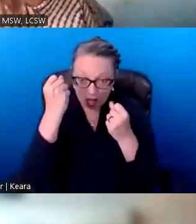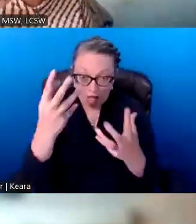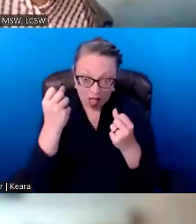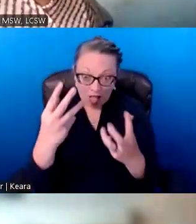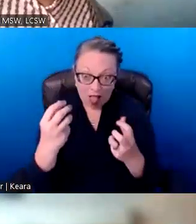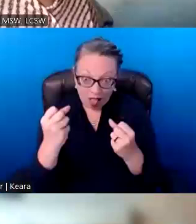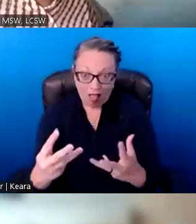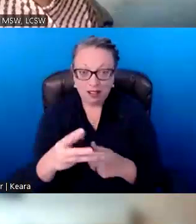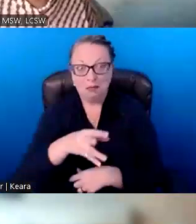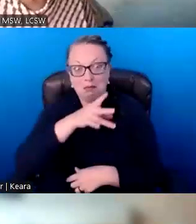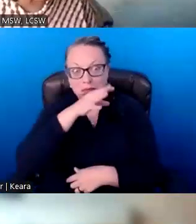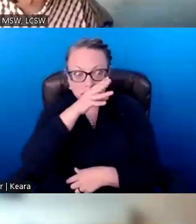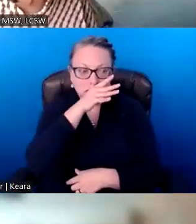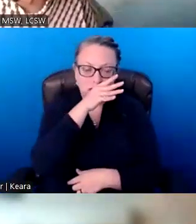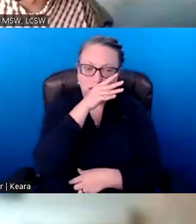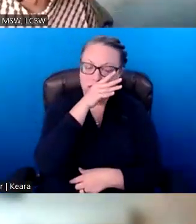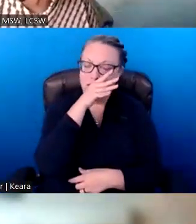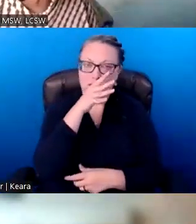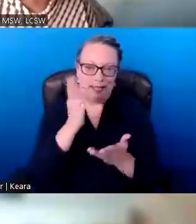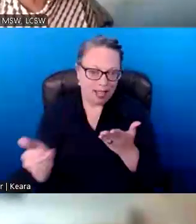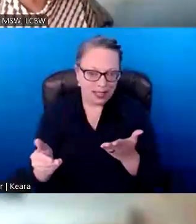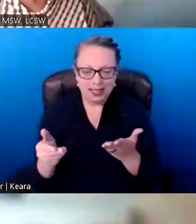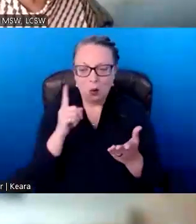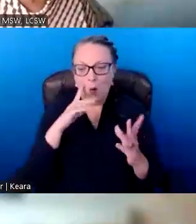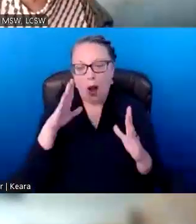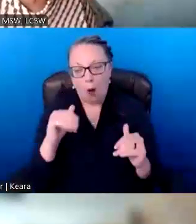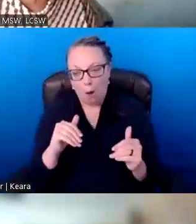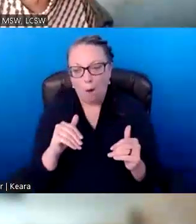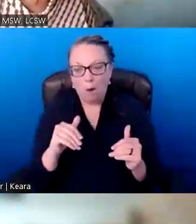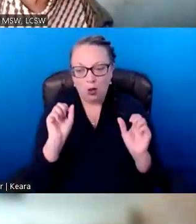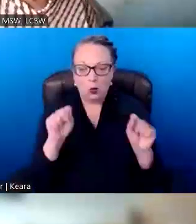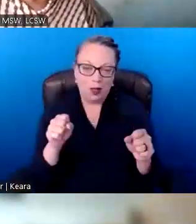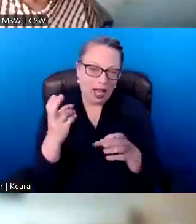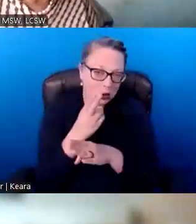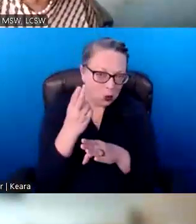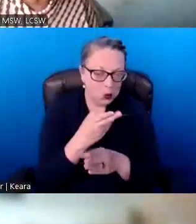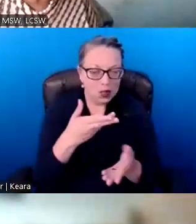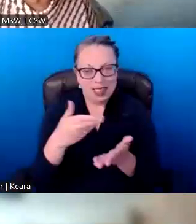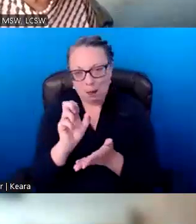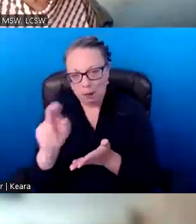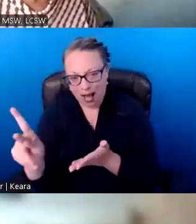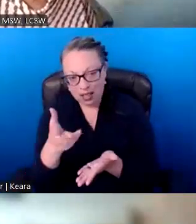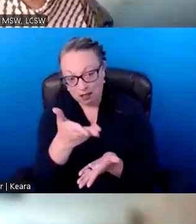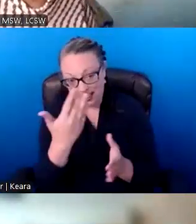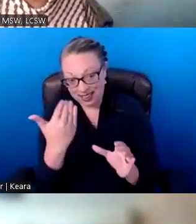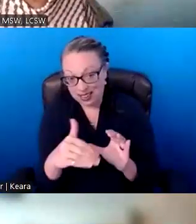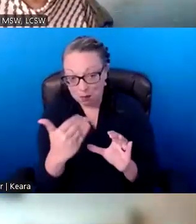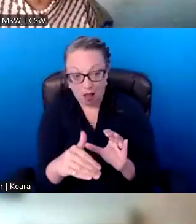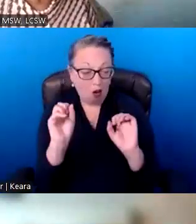of it you will take back to your states and start a conversation. My email is here. I